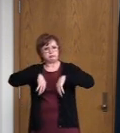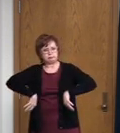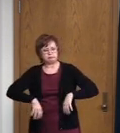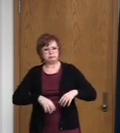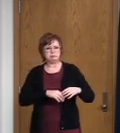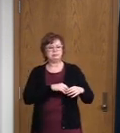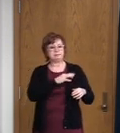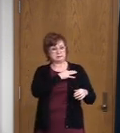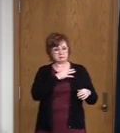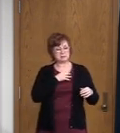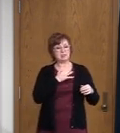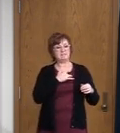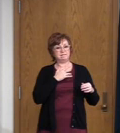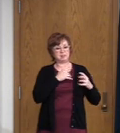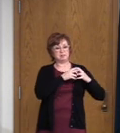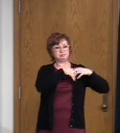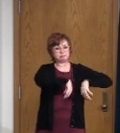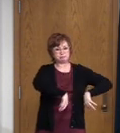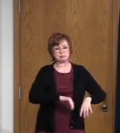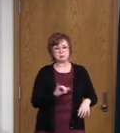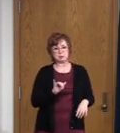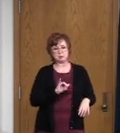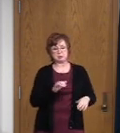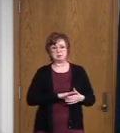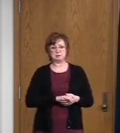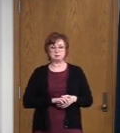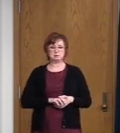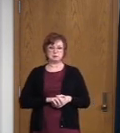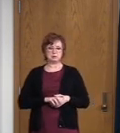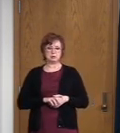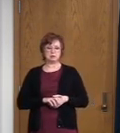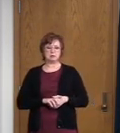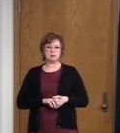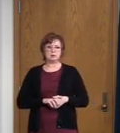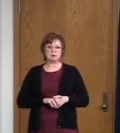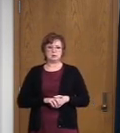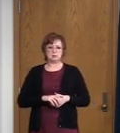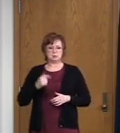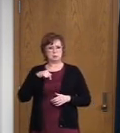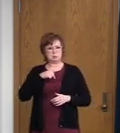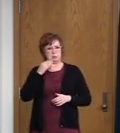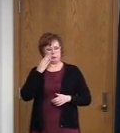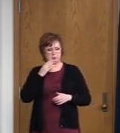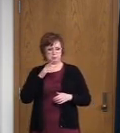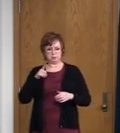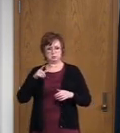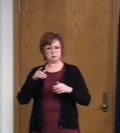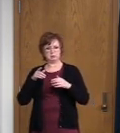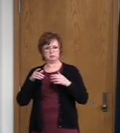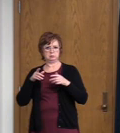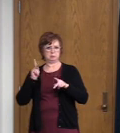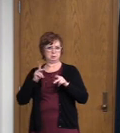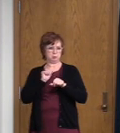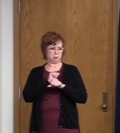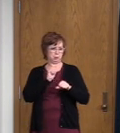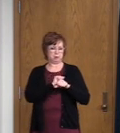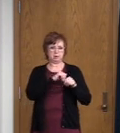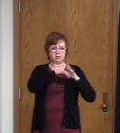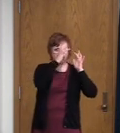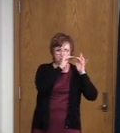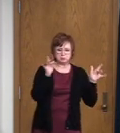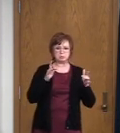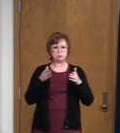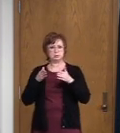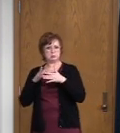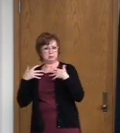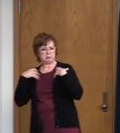public, our staff who are working with the public across the province are fatigued, just like our public members are. And there's an increasing number